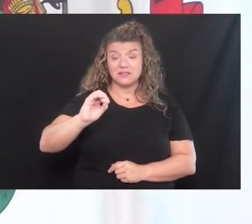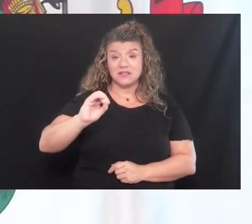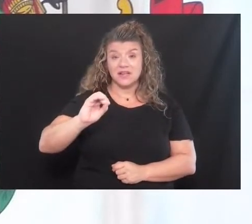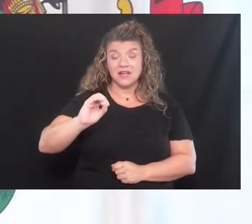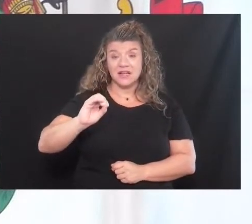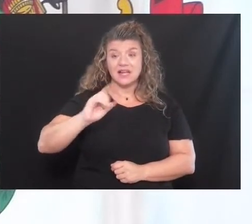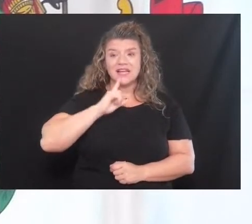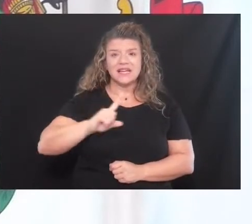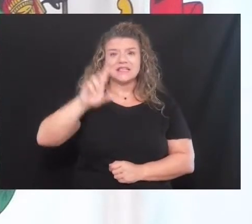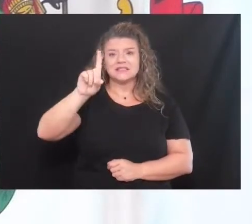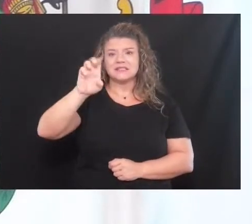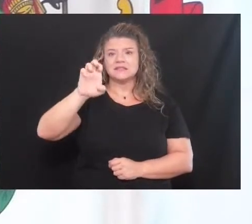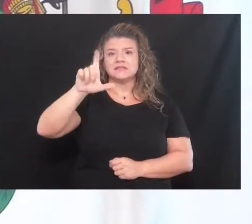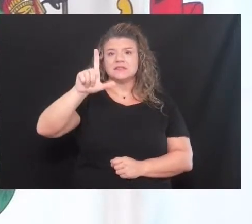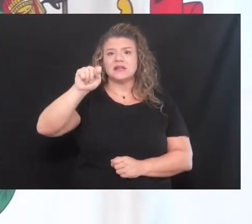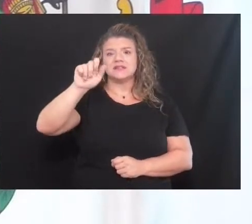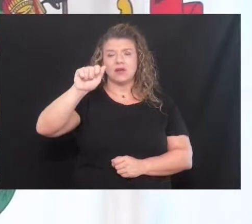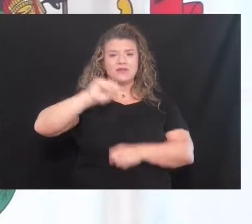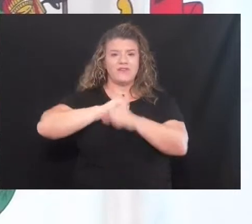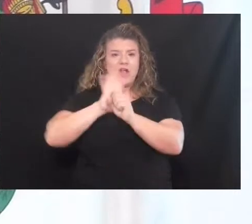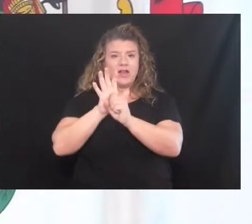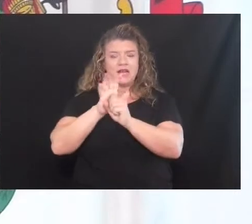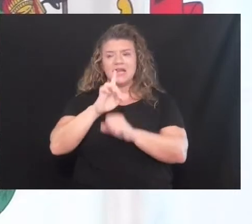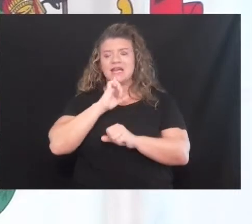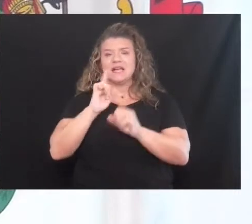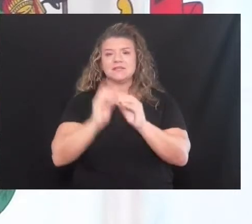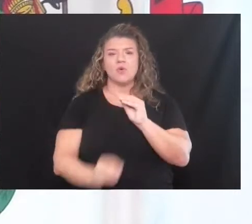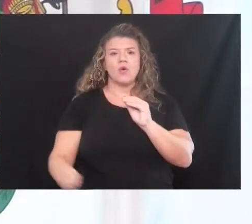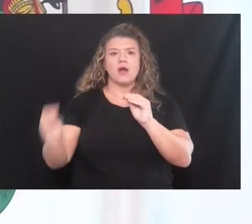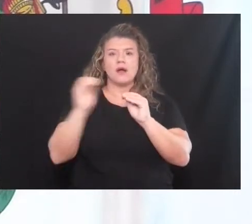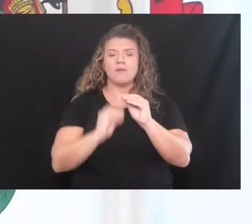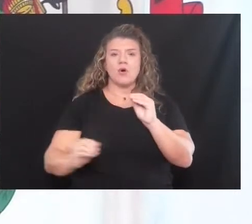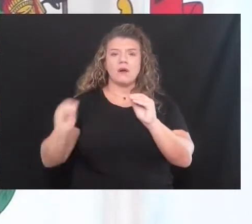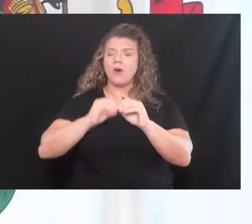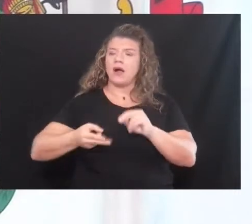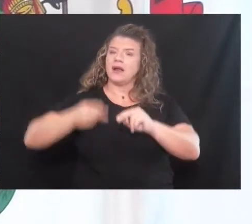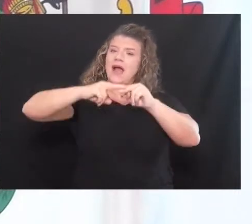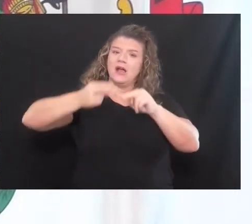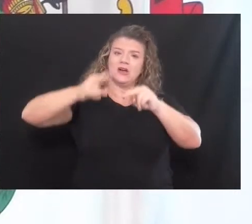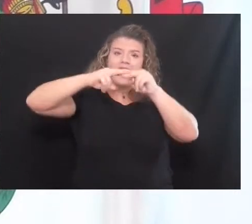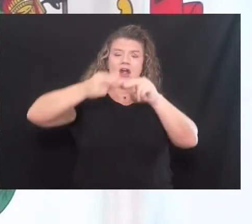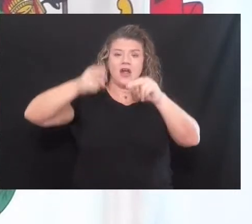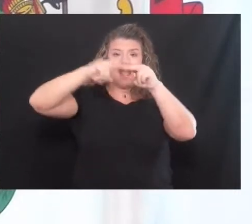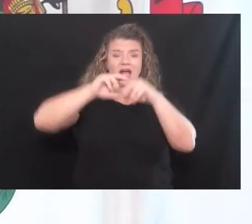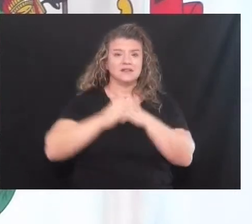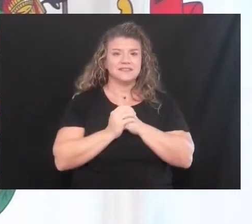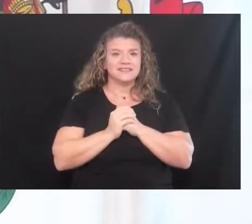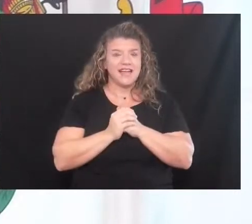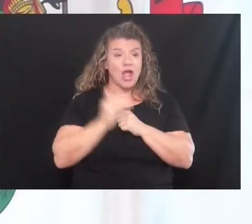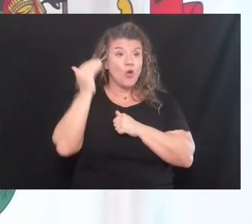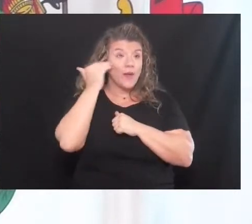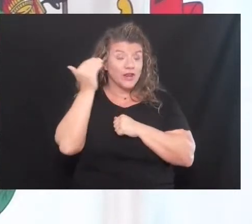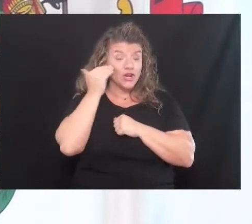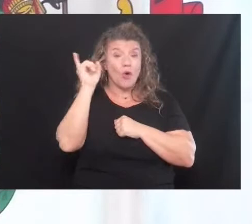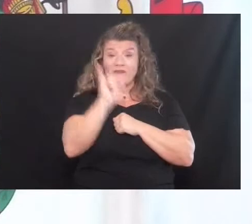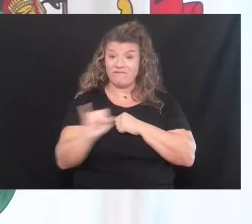the Delta variant is just more and more and higher and higher. And we know how infectious